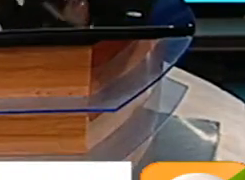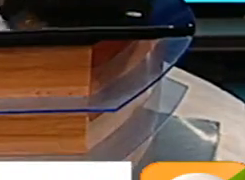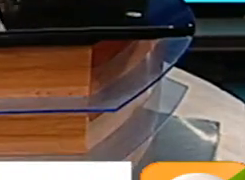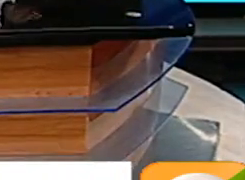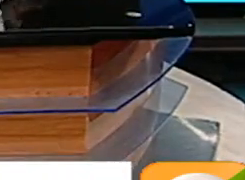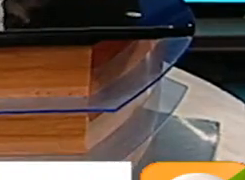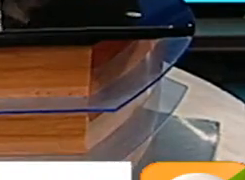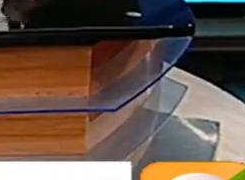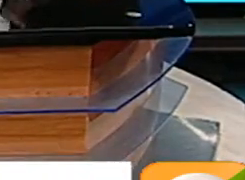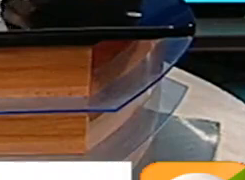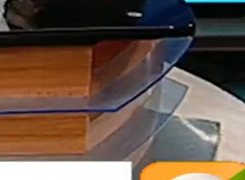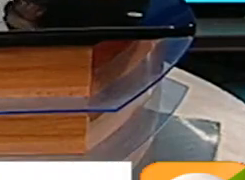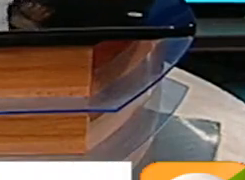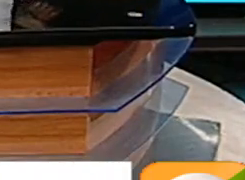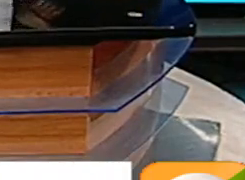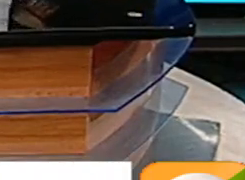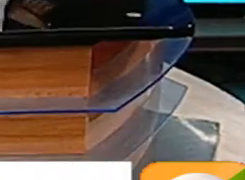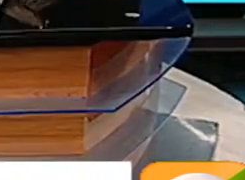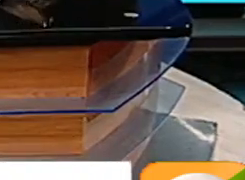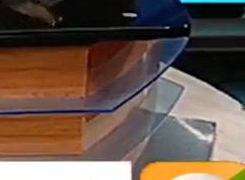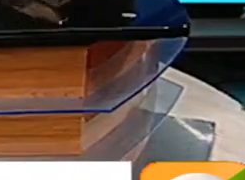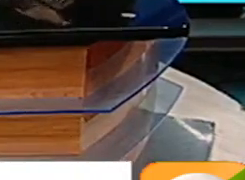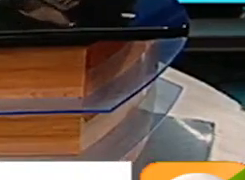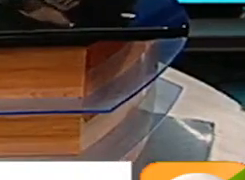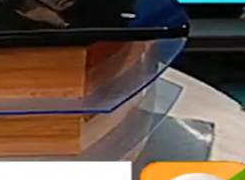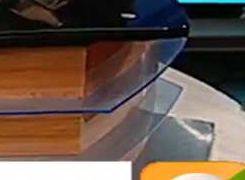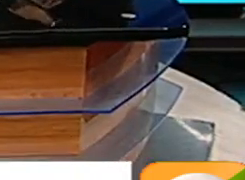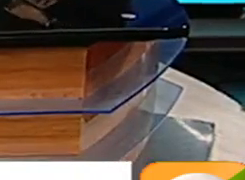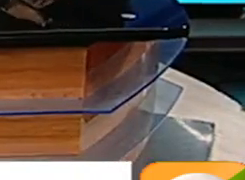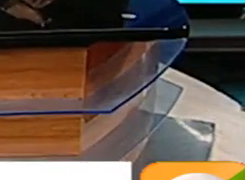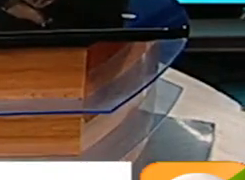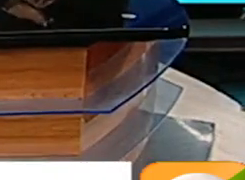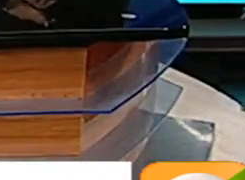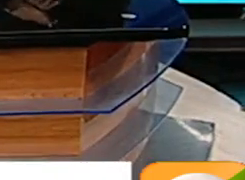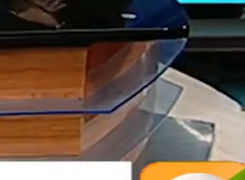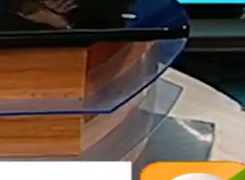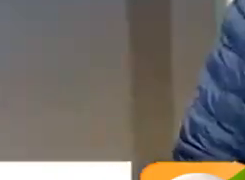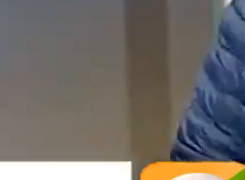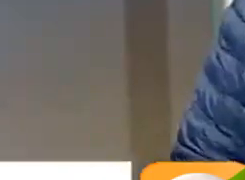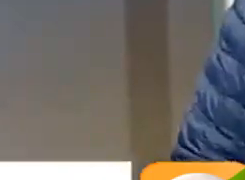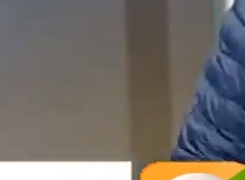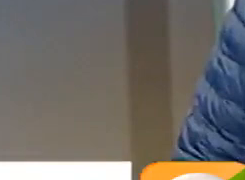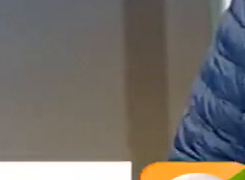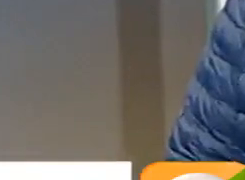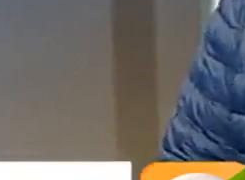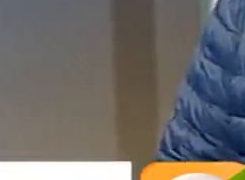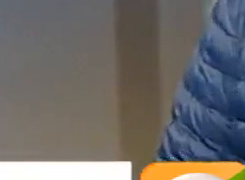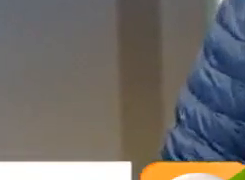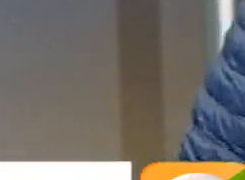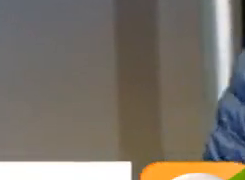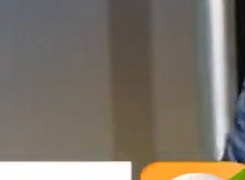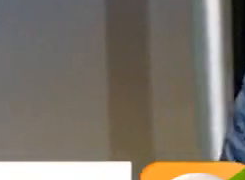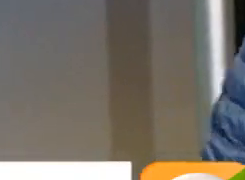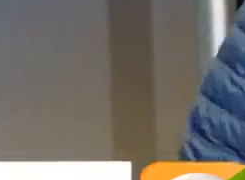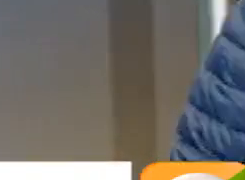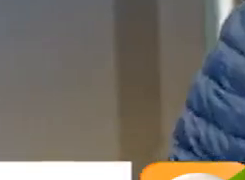absolutely. So this is Benard Ndong signing off for the final time. I've been told on camera one or camera, this camera. Okay, there we